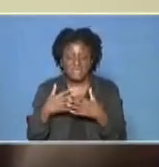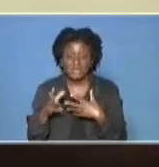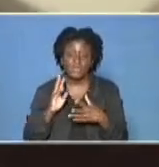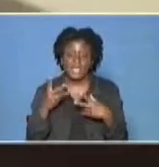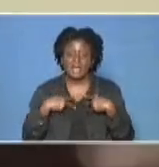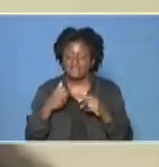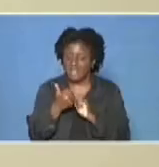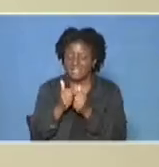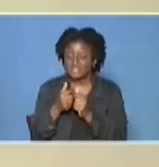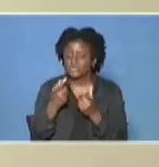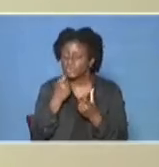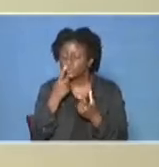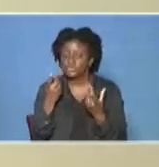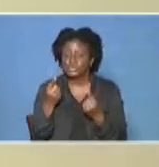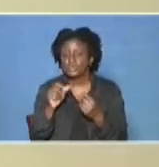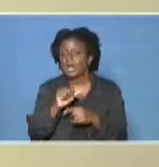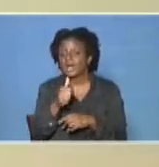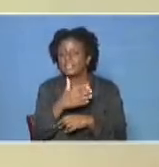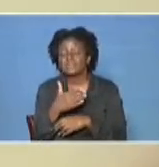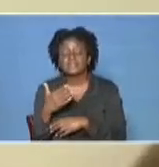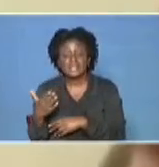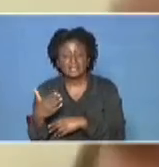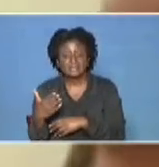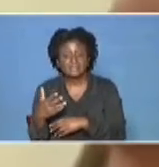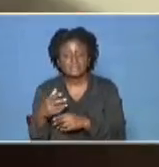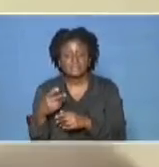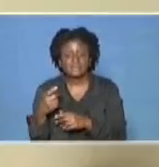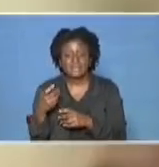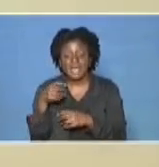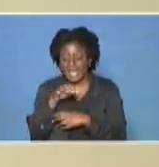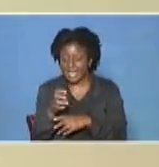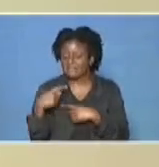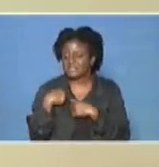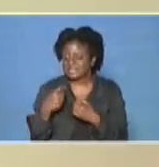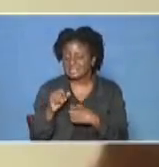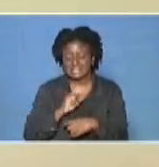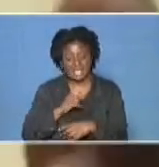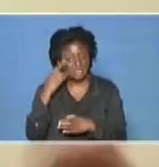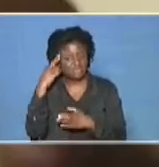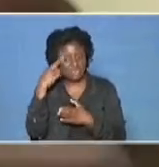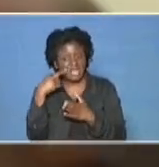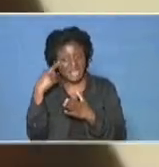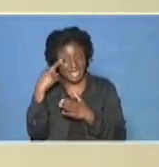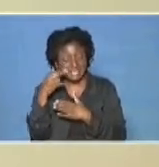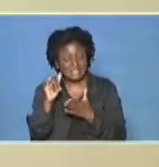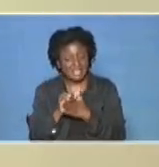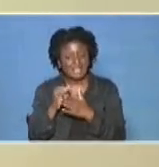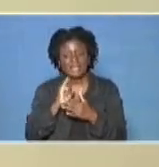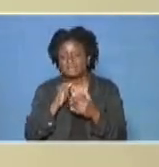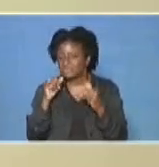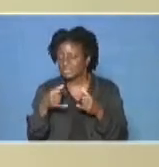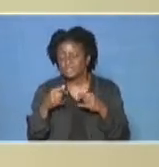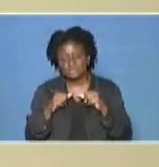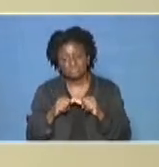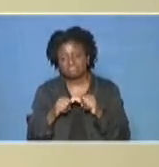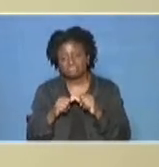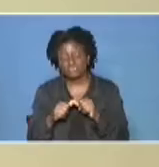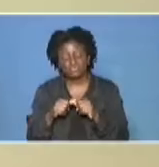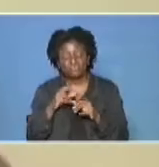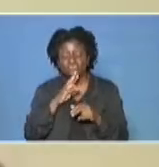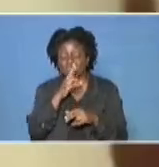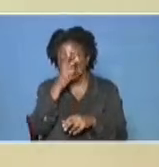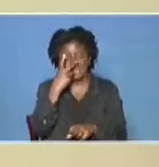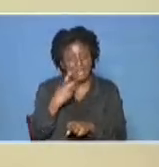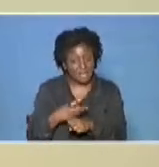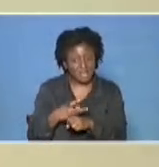do other stuff. So ever since I realized that, I've just been going really hard,